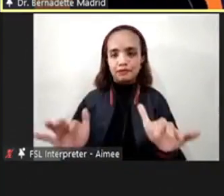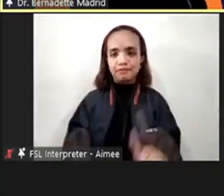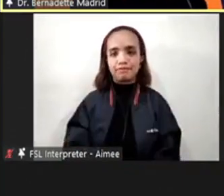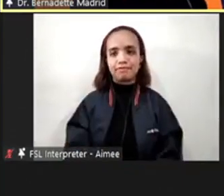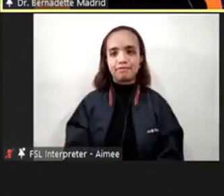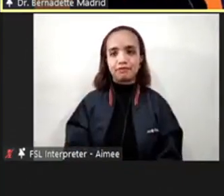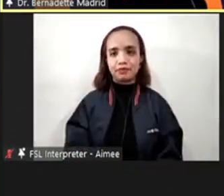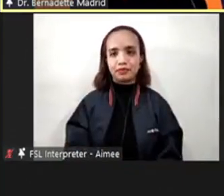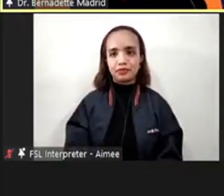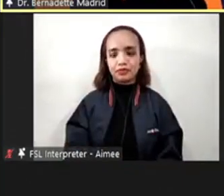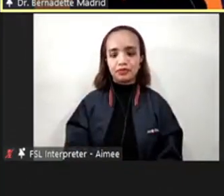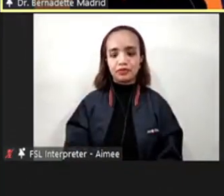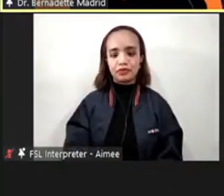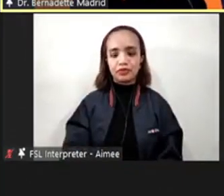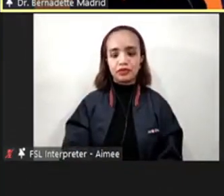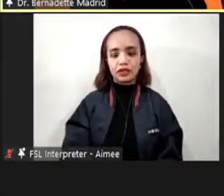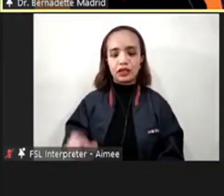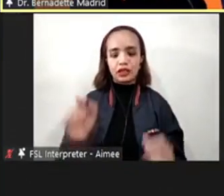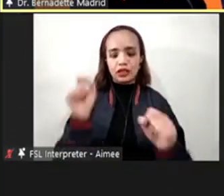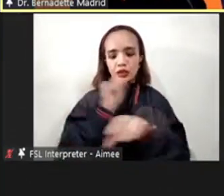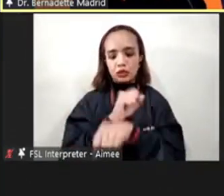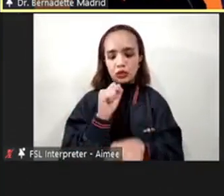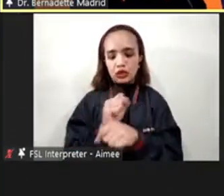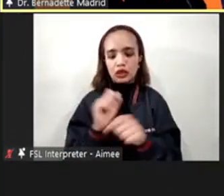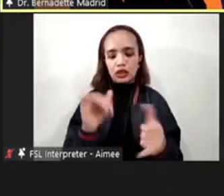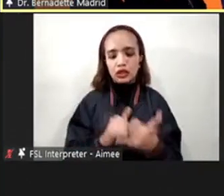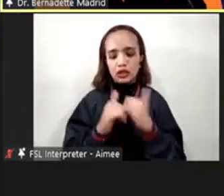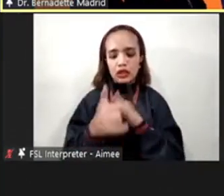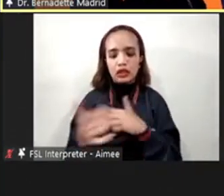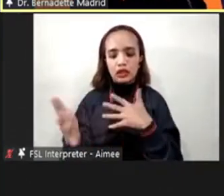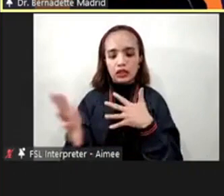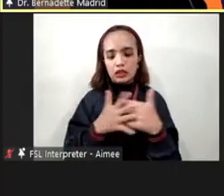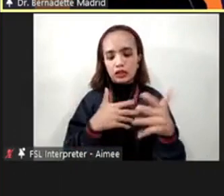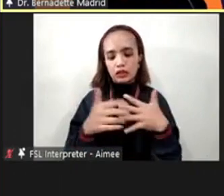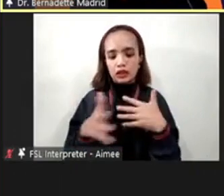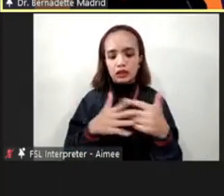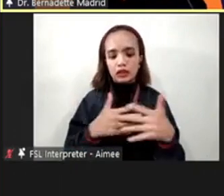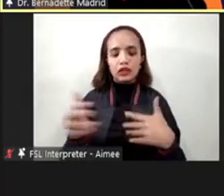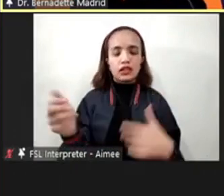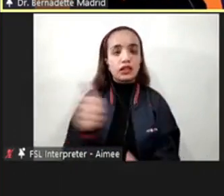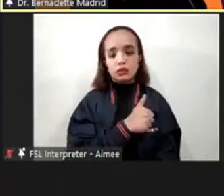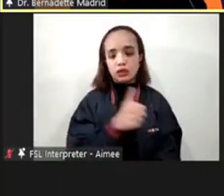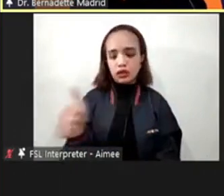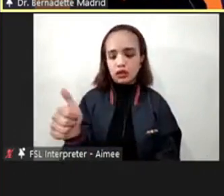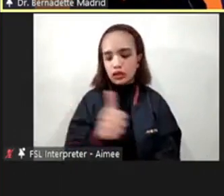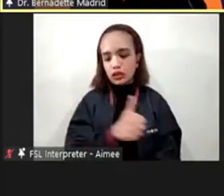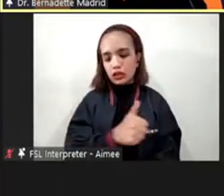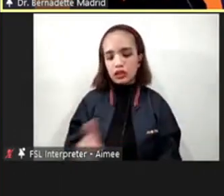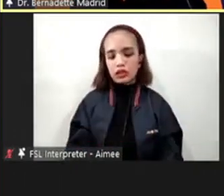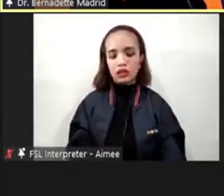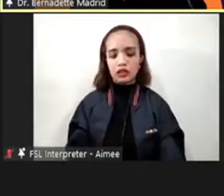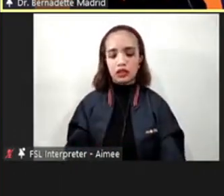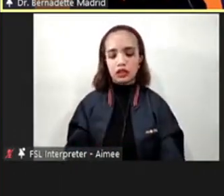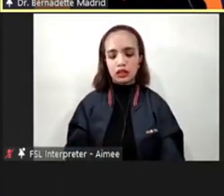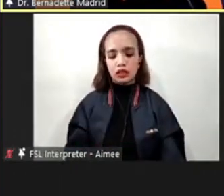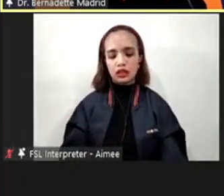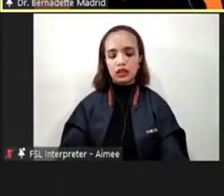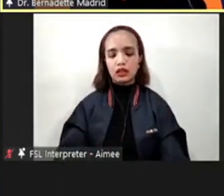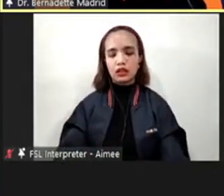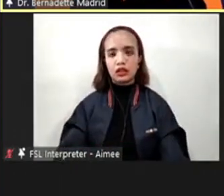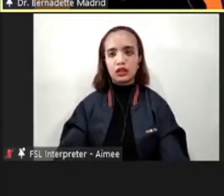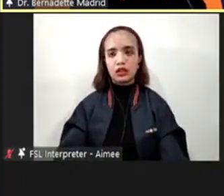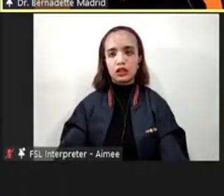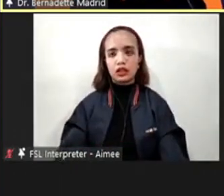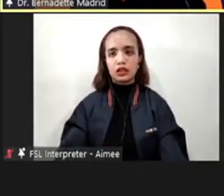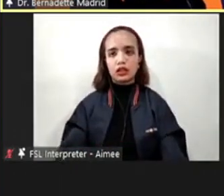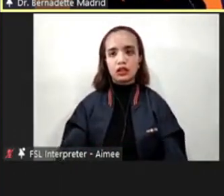So work adaptations, of course, in the beginning, kahit transportation, wala. So how do we work out transportation among employees so they